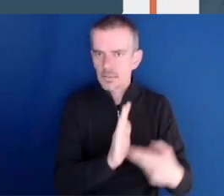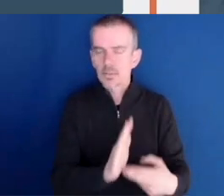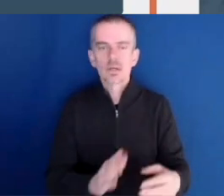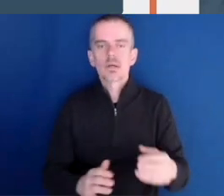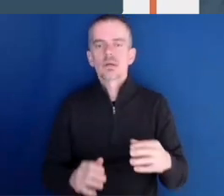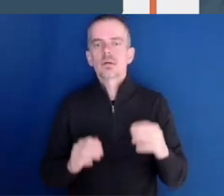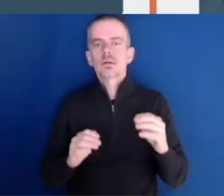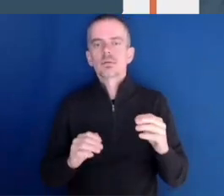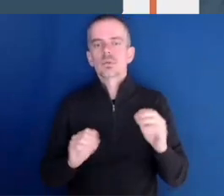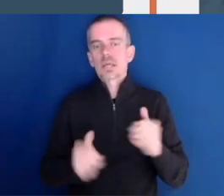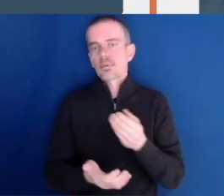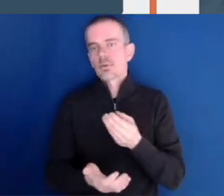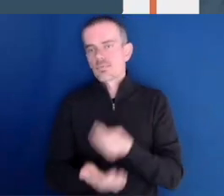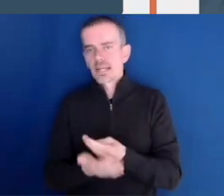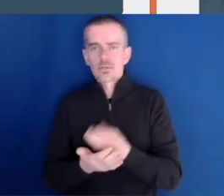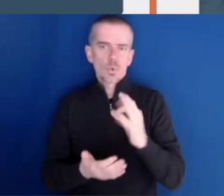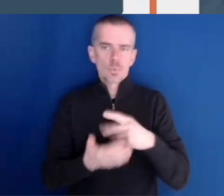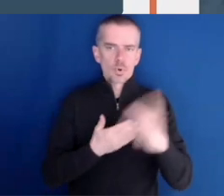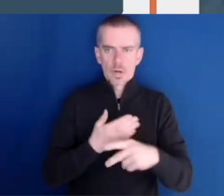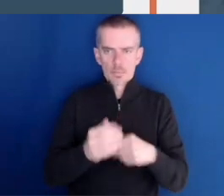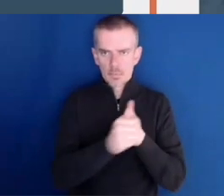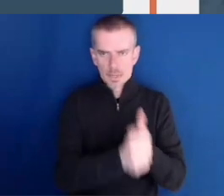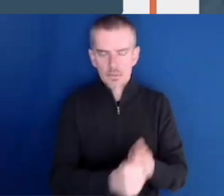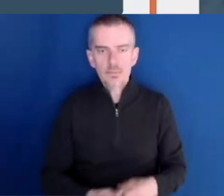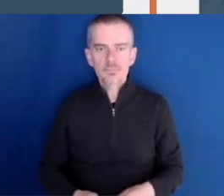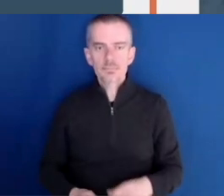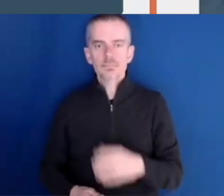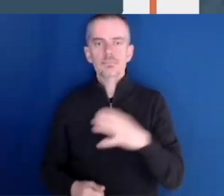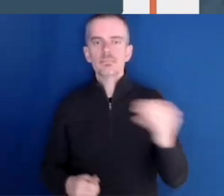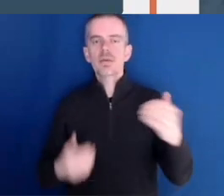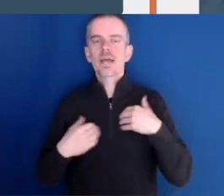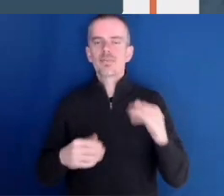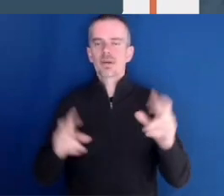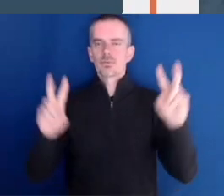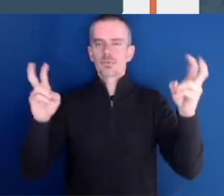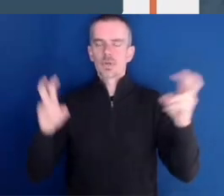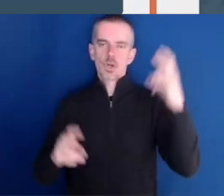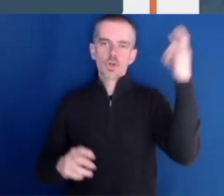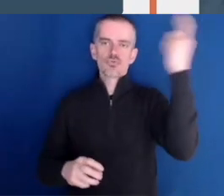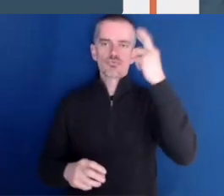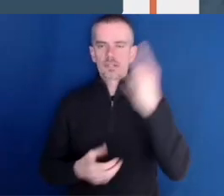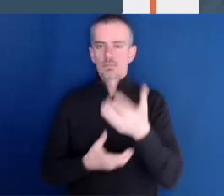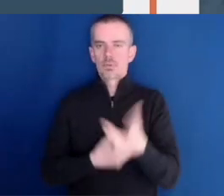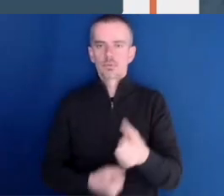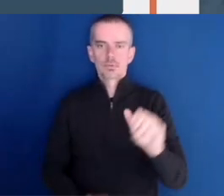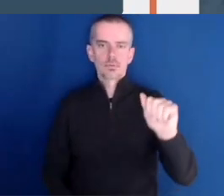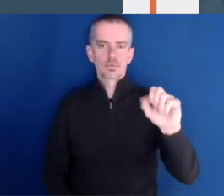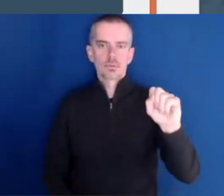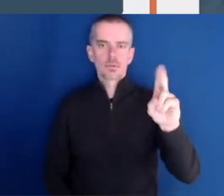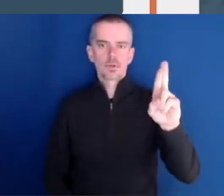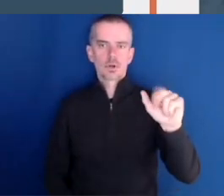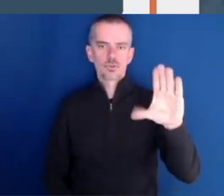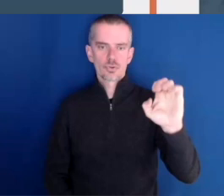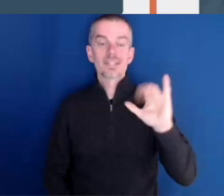can be programmatic. And note that in this definition, we have this reasonable assurance component, and this is going to show up elsewhere when we talk